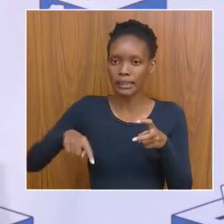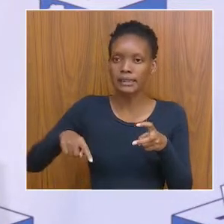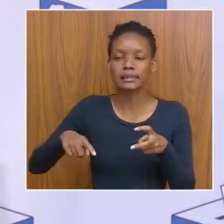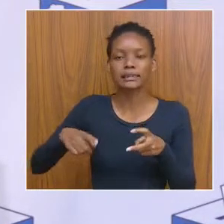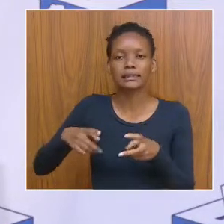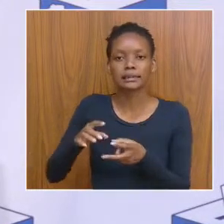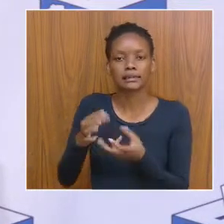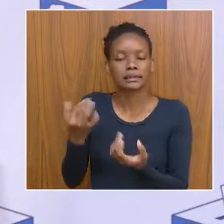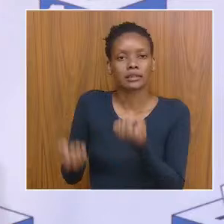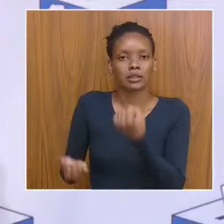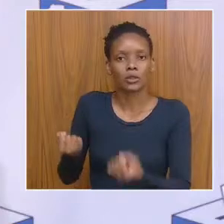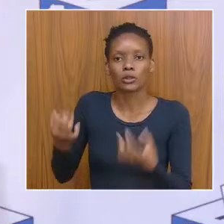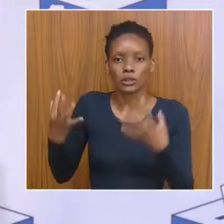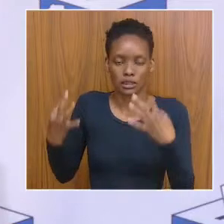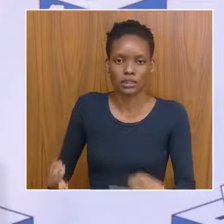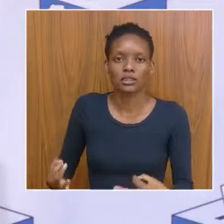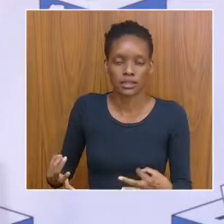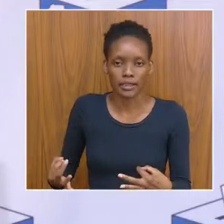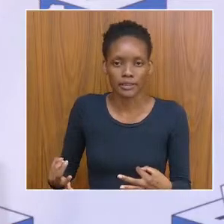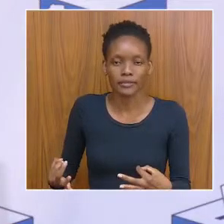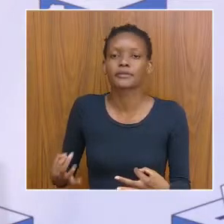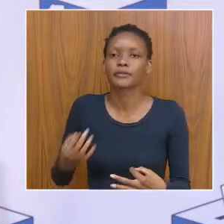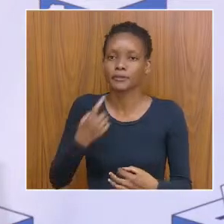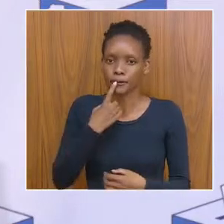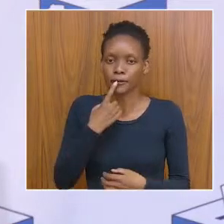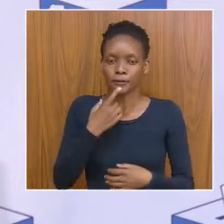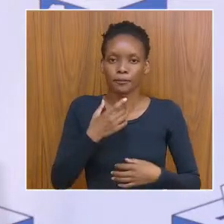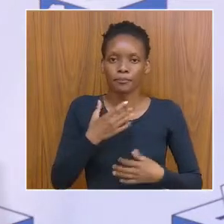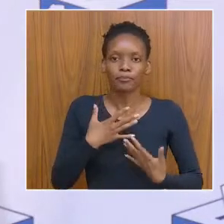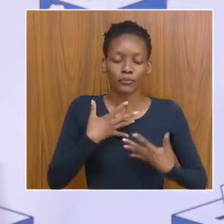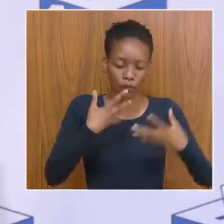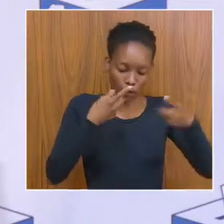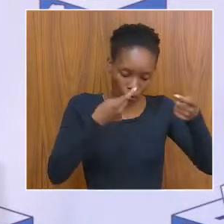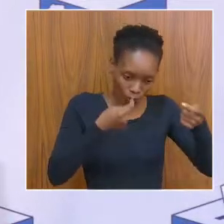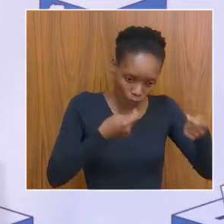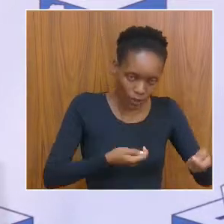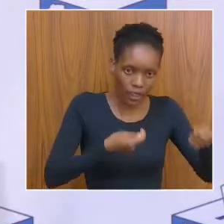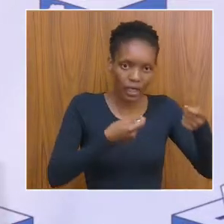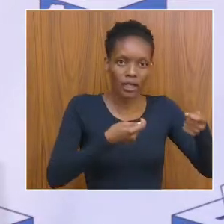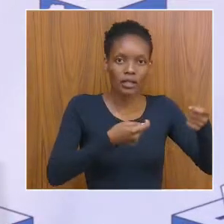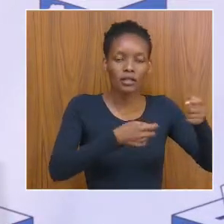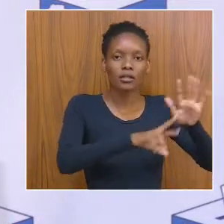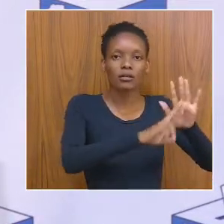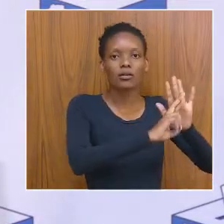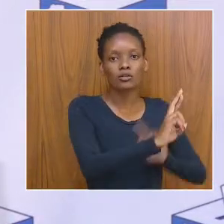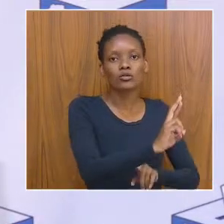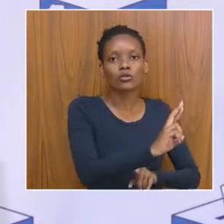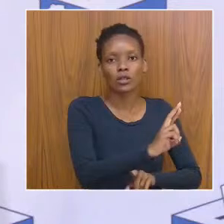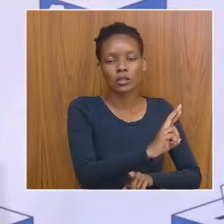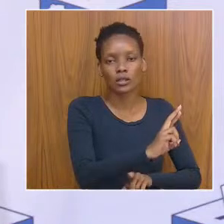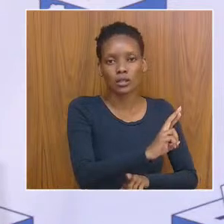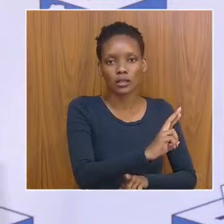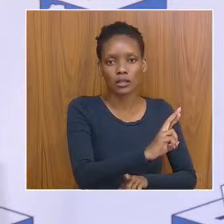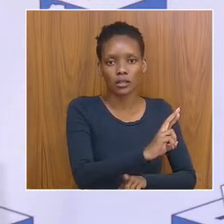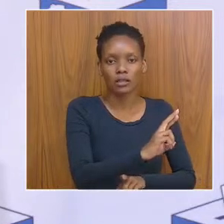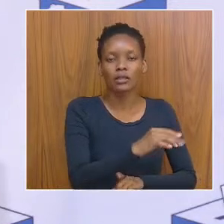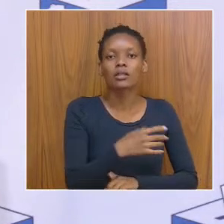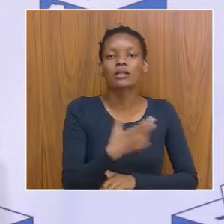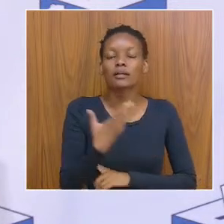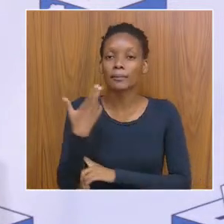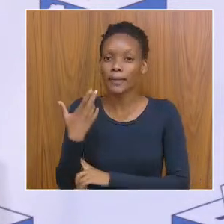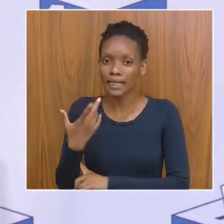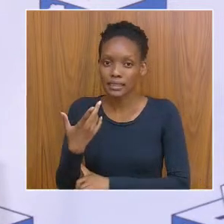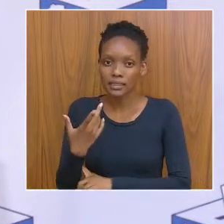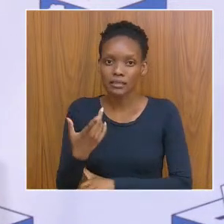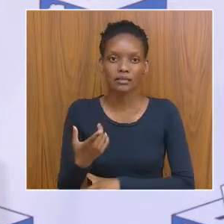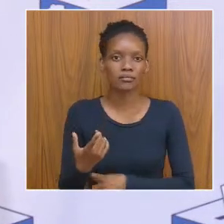says an honorary consul should be read in to mean a consulate. There are,